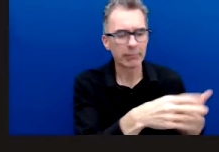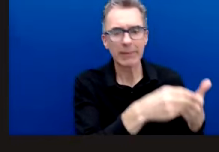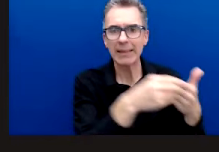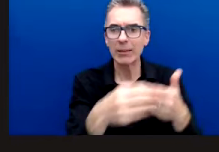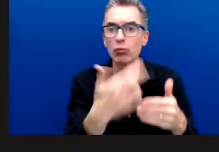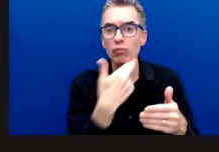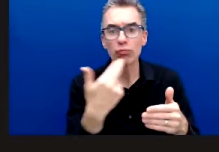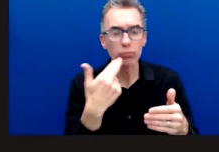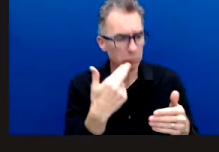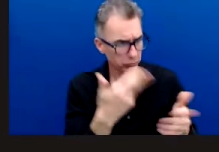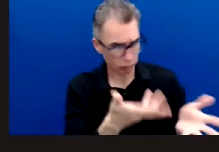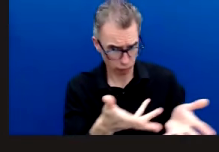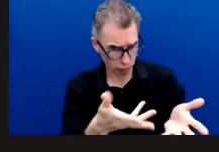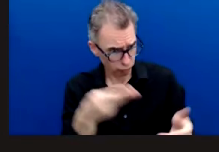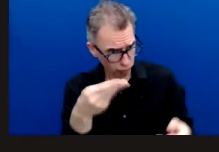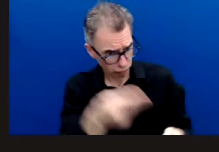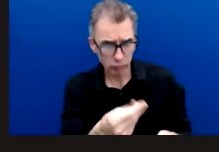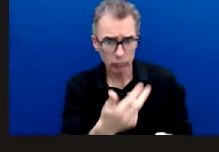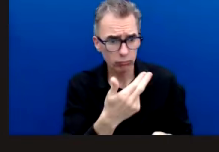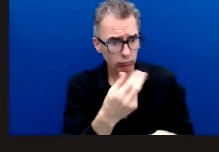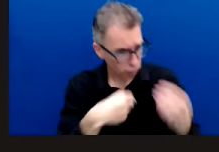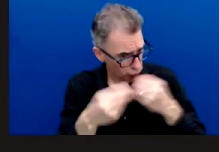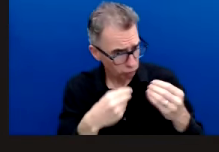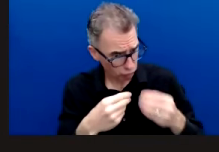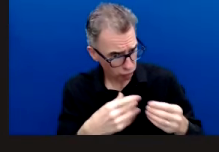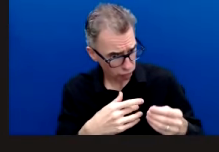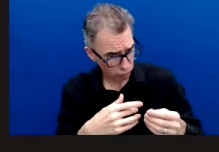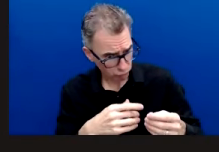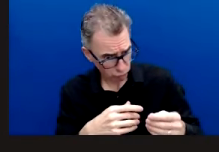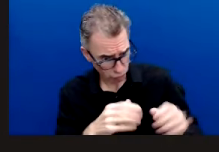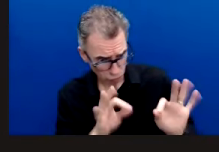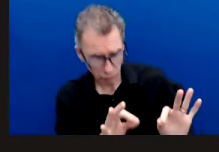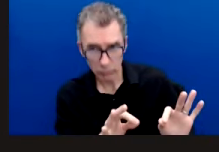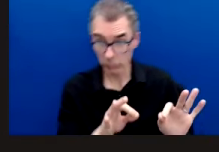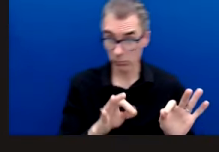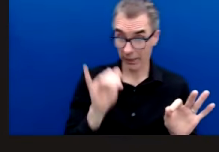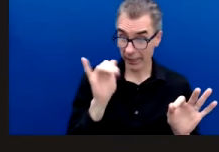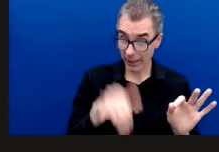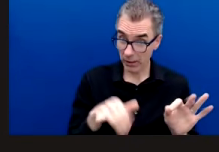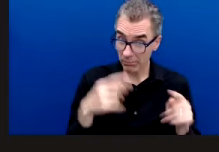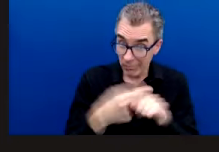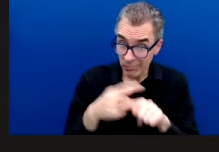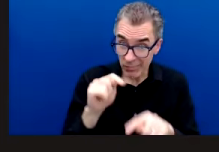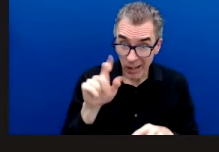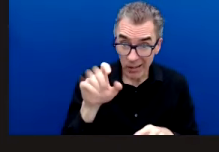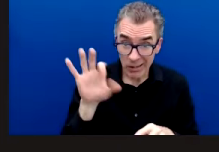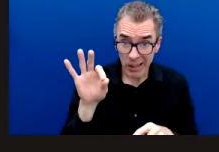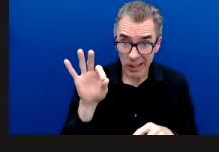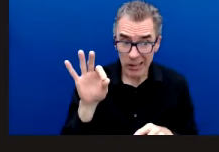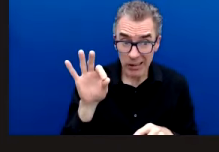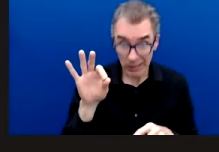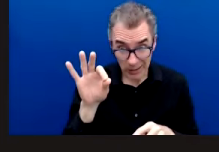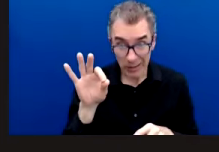restaurant to make sure they get a meal and feel supported. Is this a Title IX issue? And what are other ways to support the student?